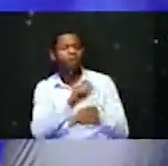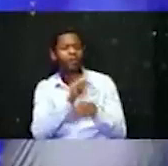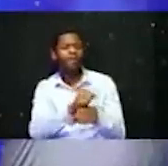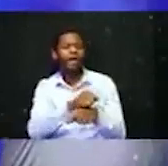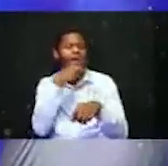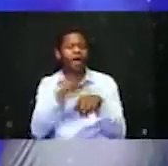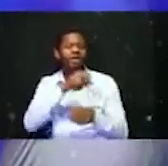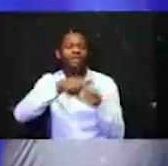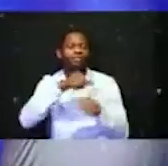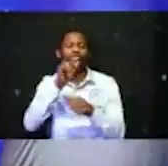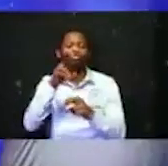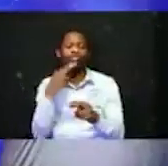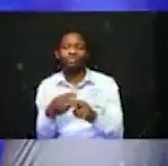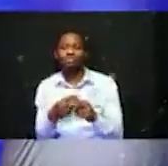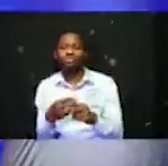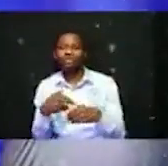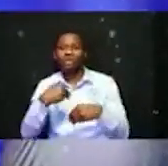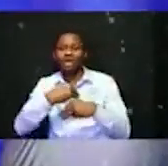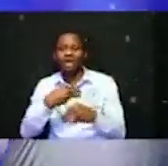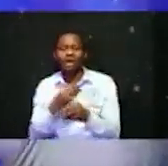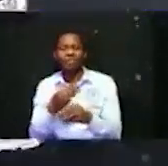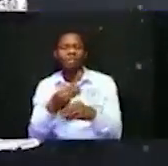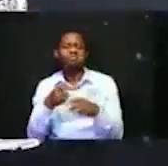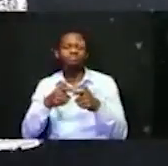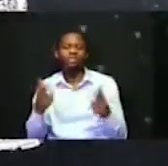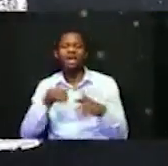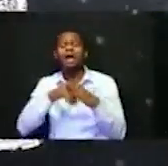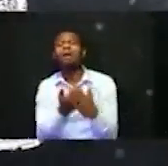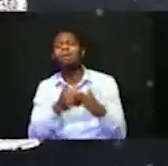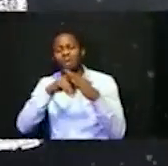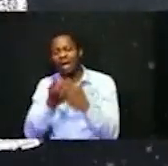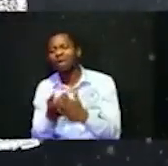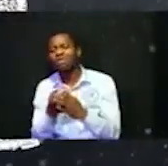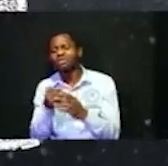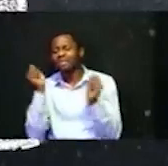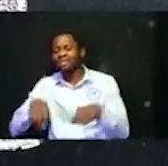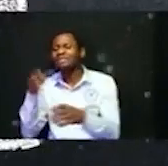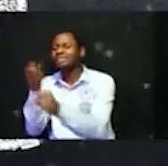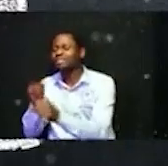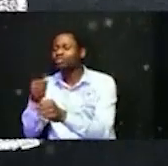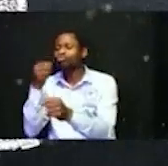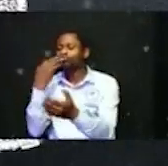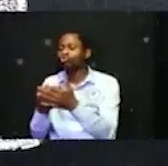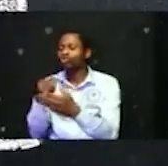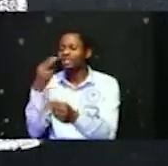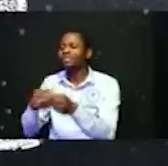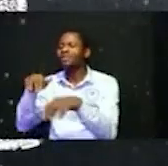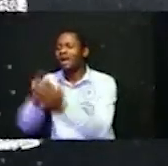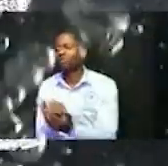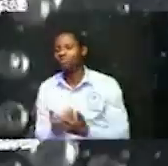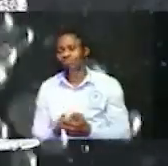name to make it great? How do you have a good name? Let me